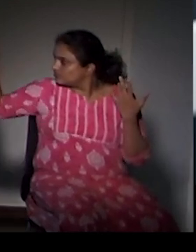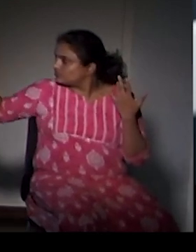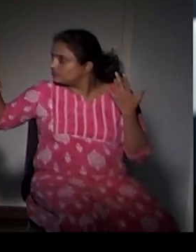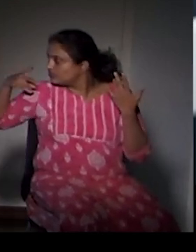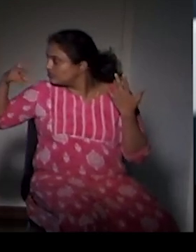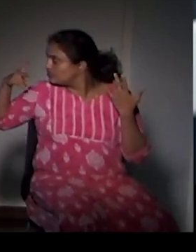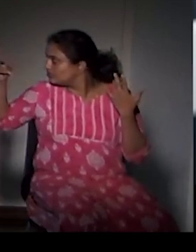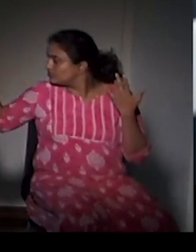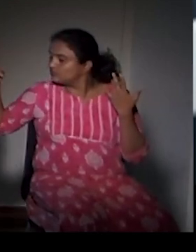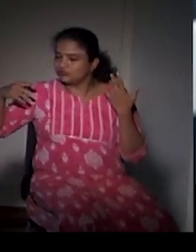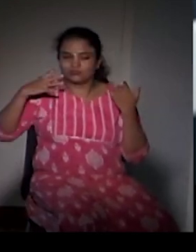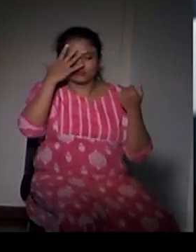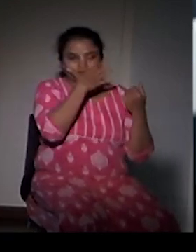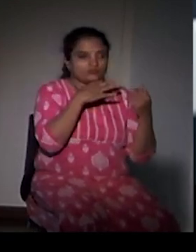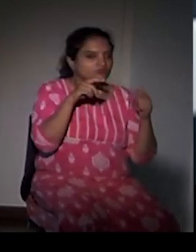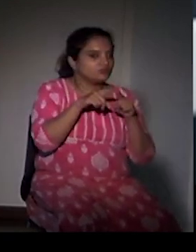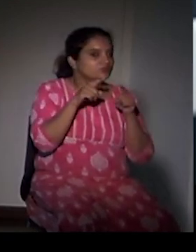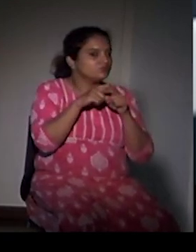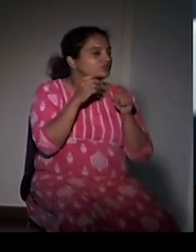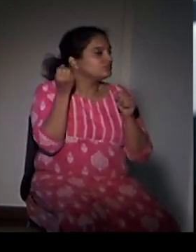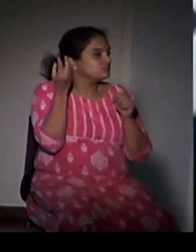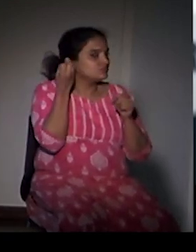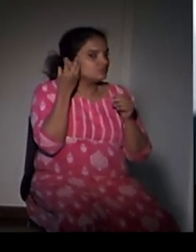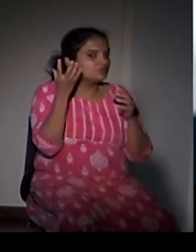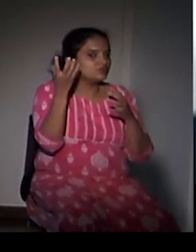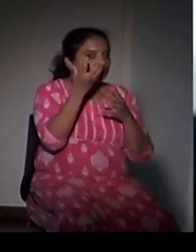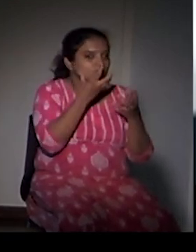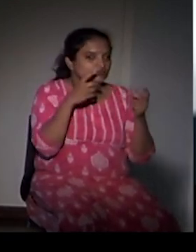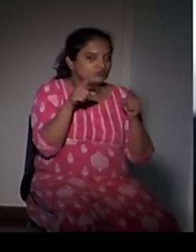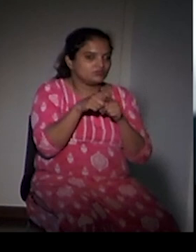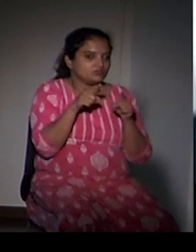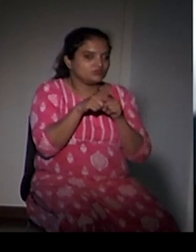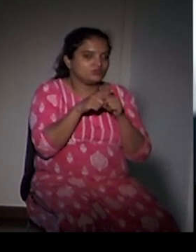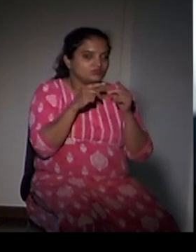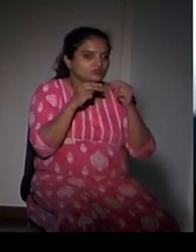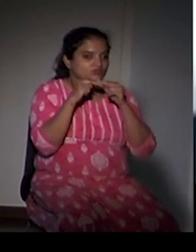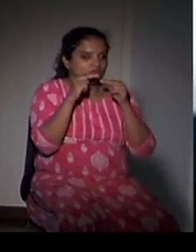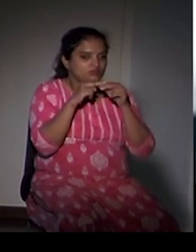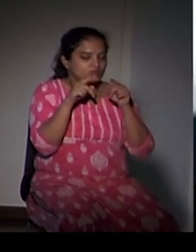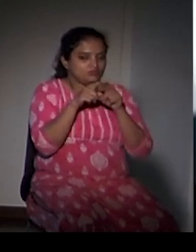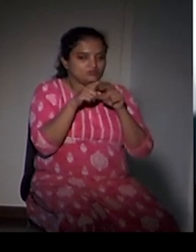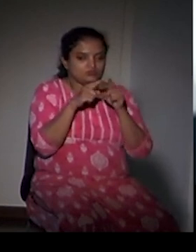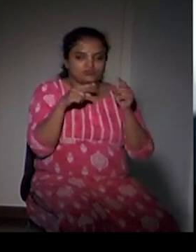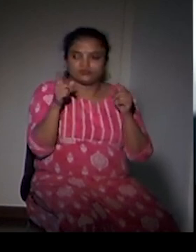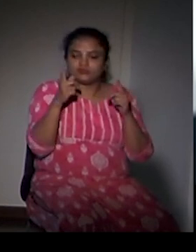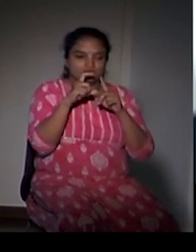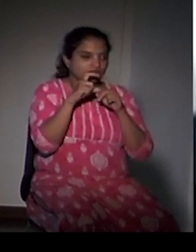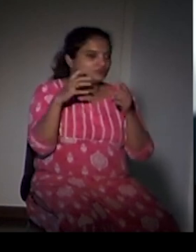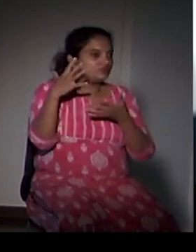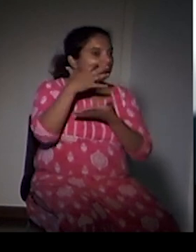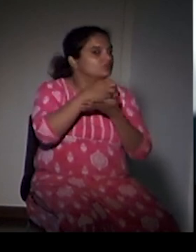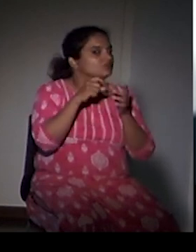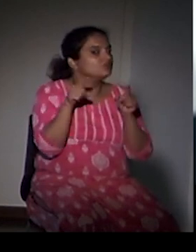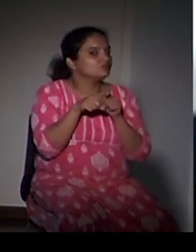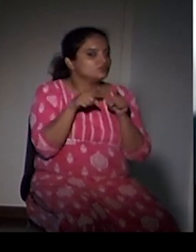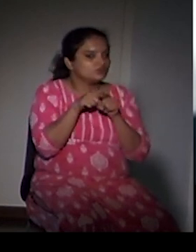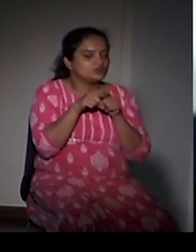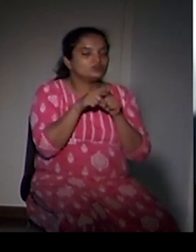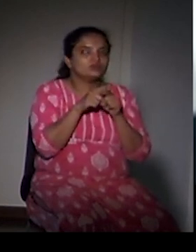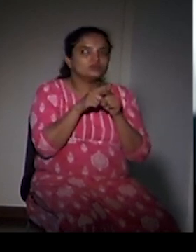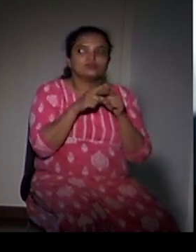very beautiful trio of flowers in an old cuerda seca painted dado.